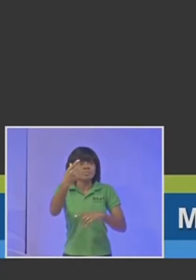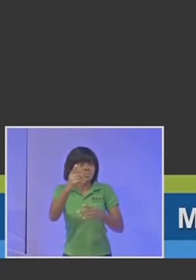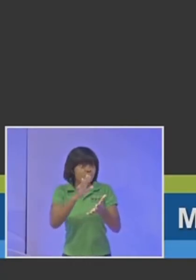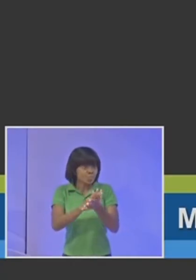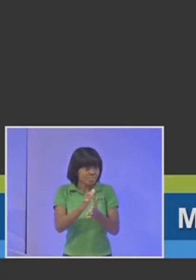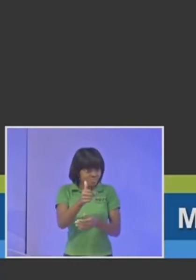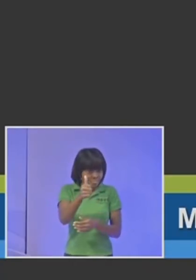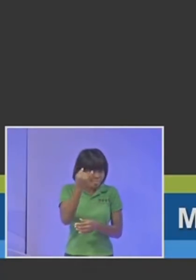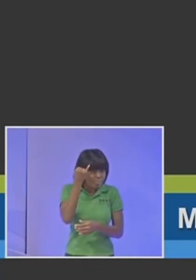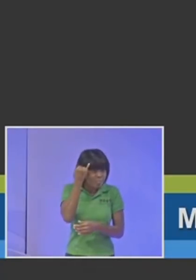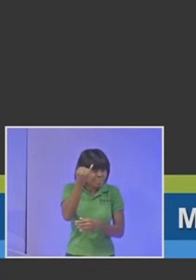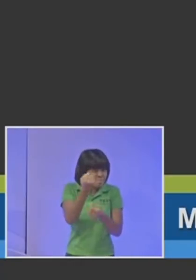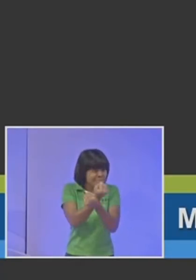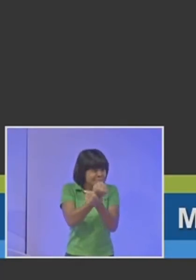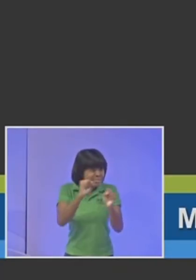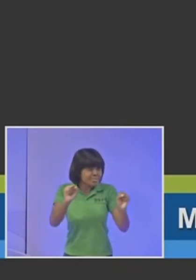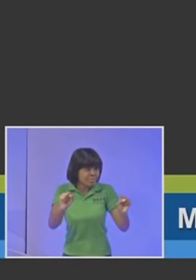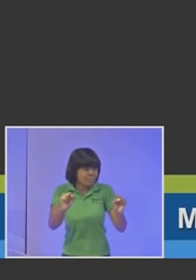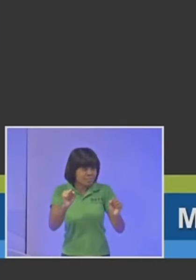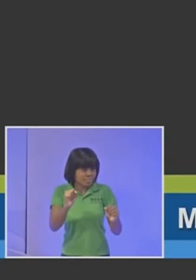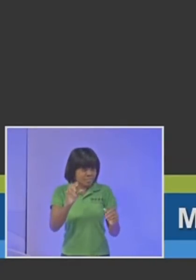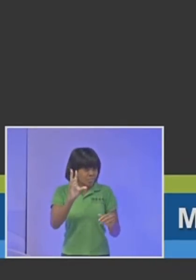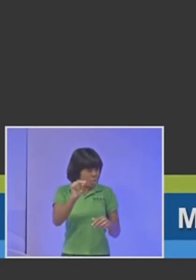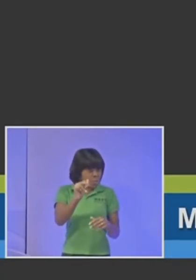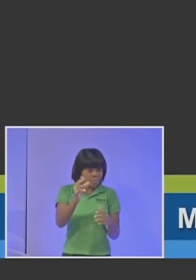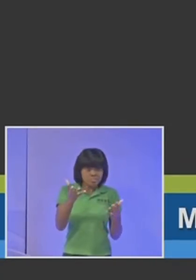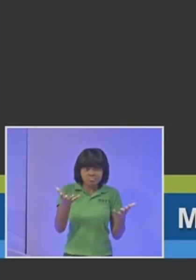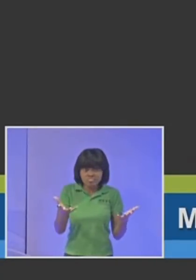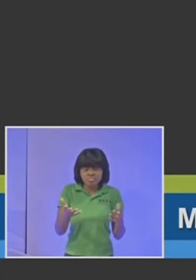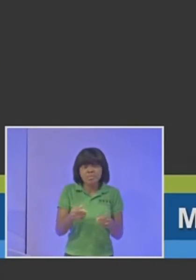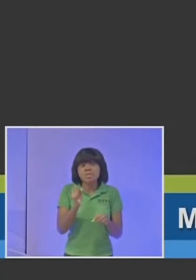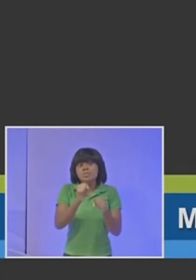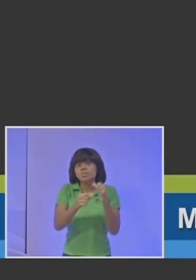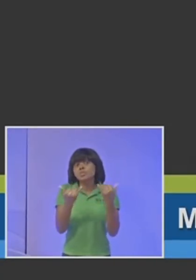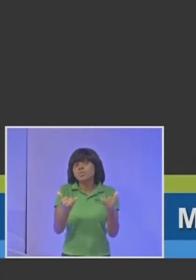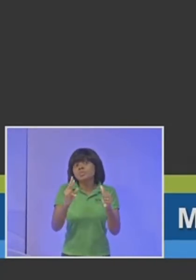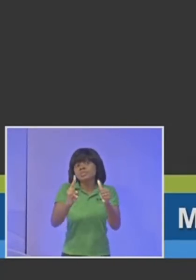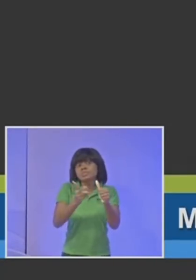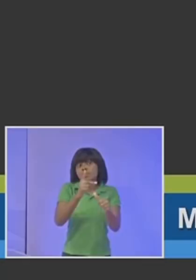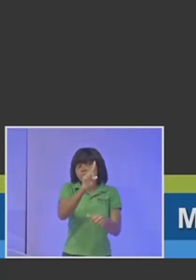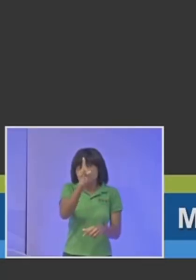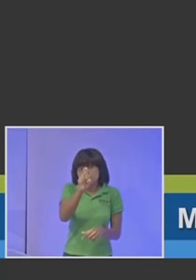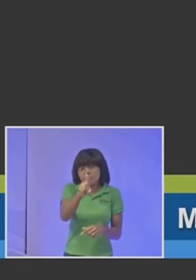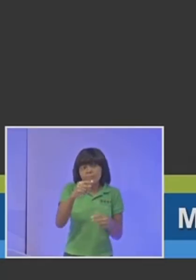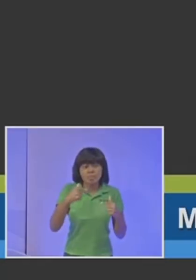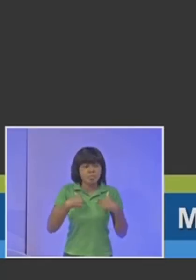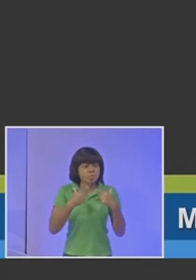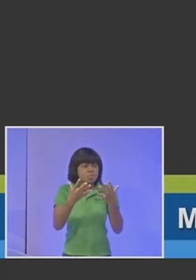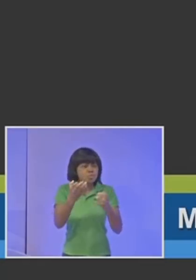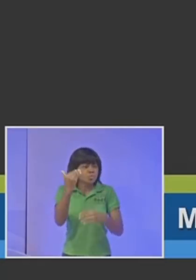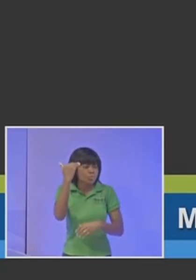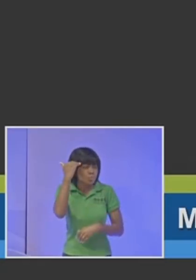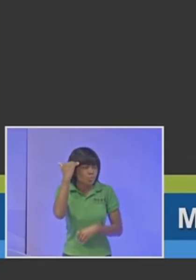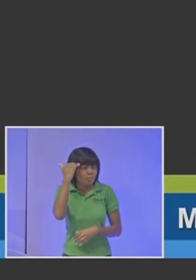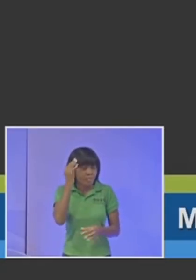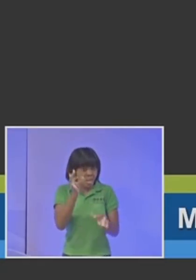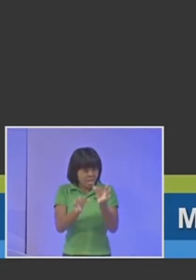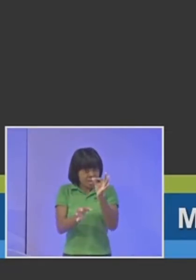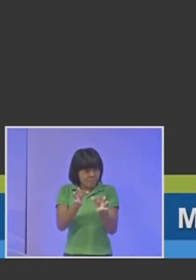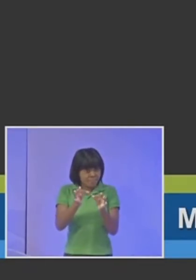And secondly, I'd like to find out if it is that the ministry is satisfied about the level